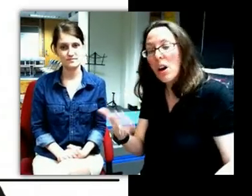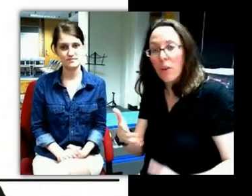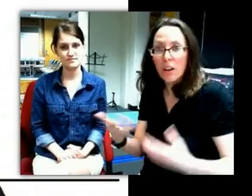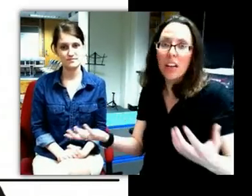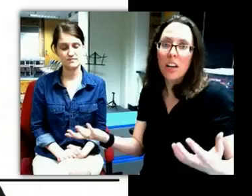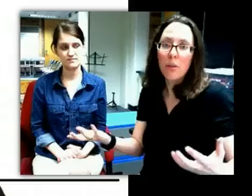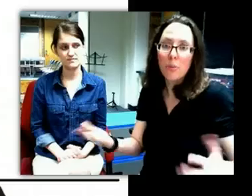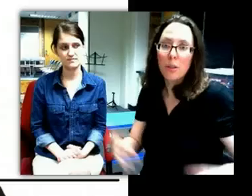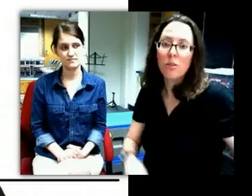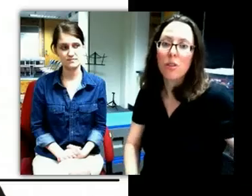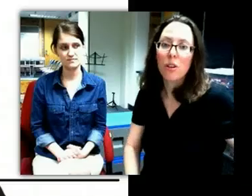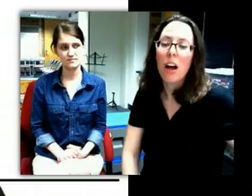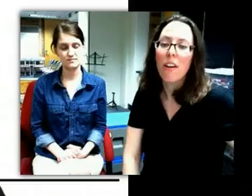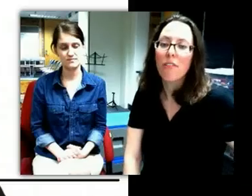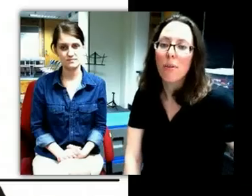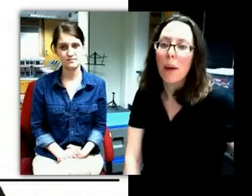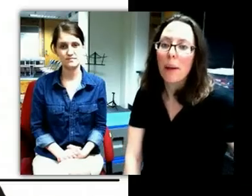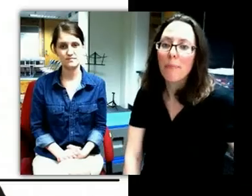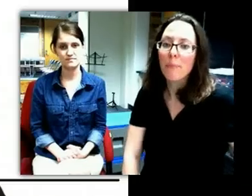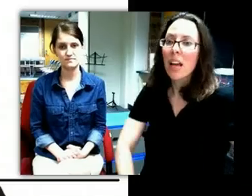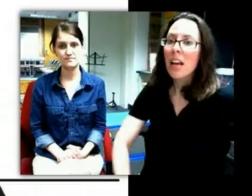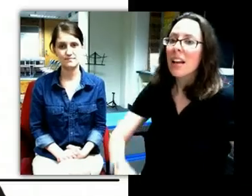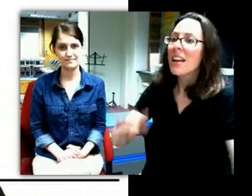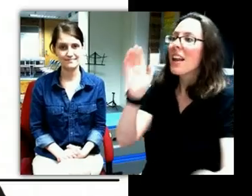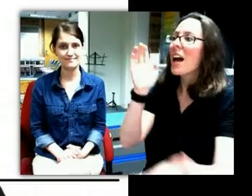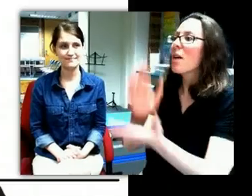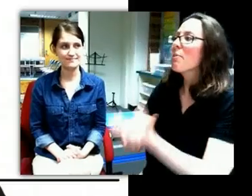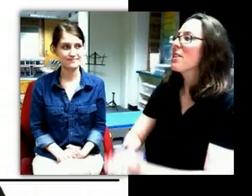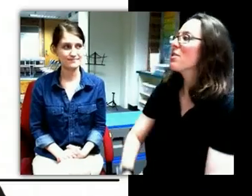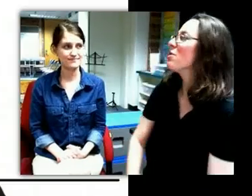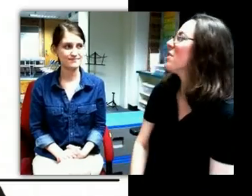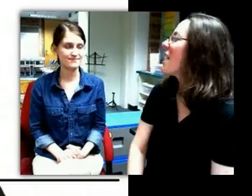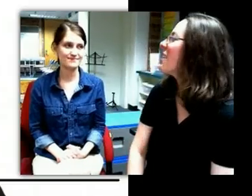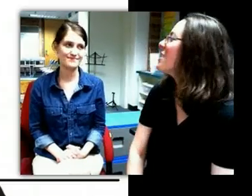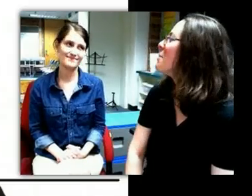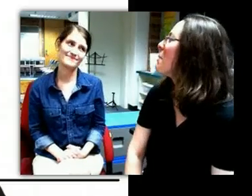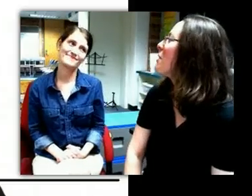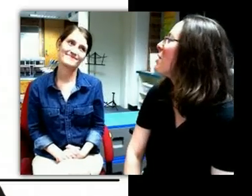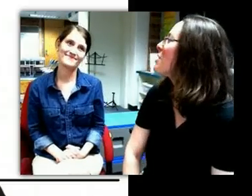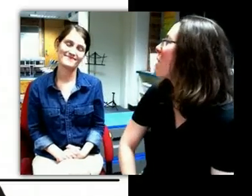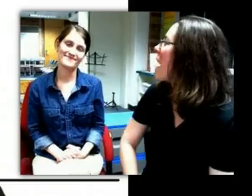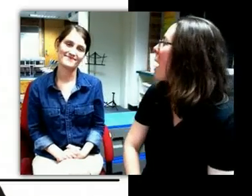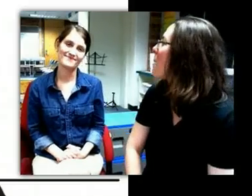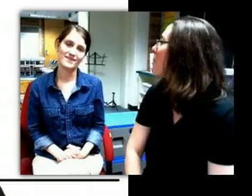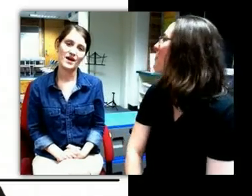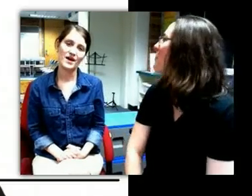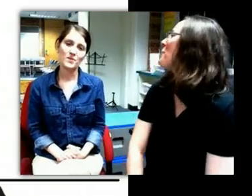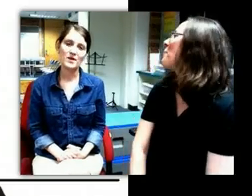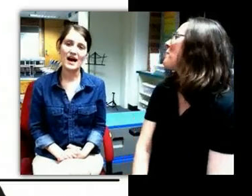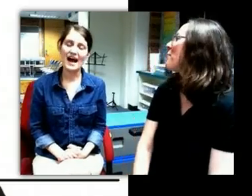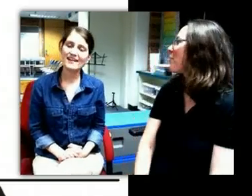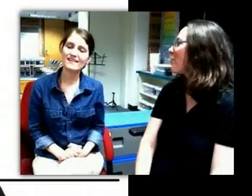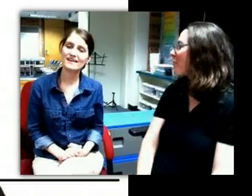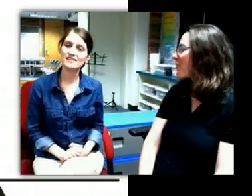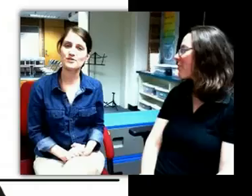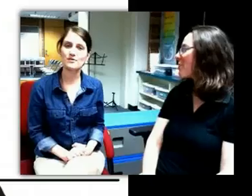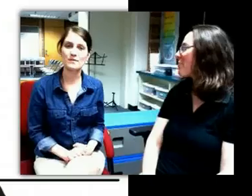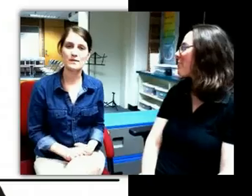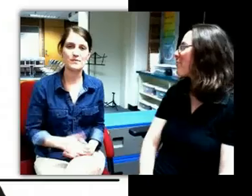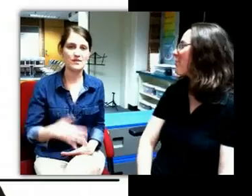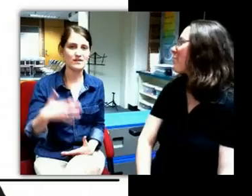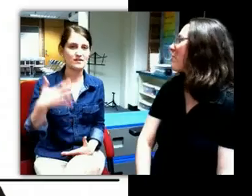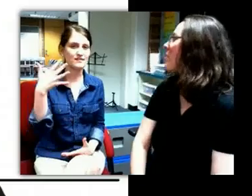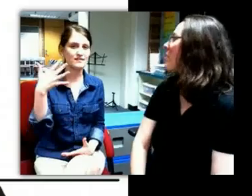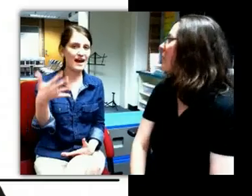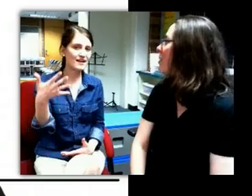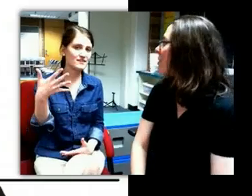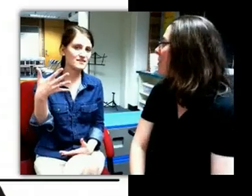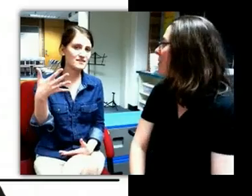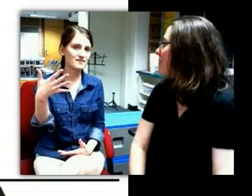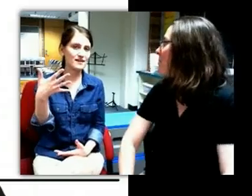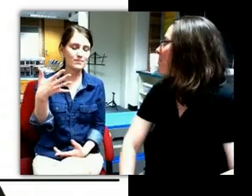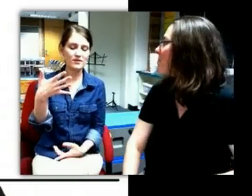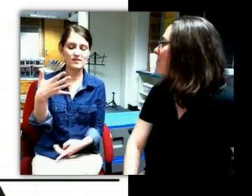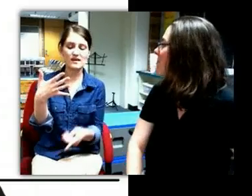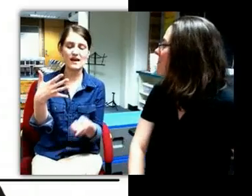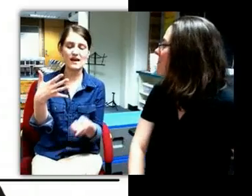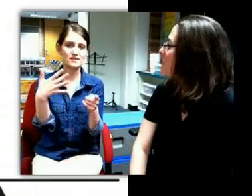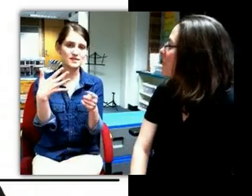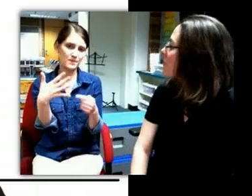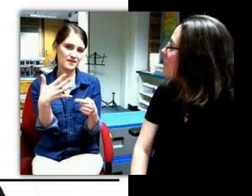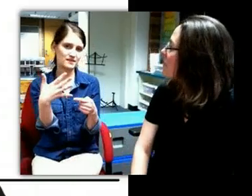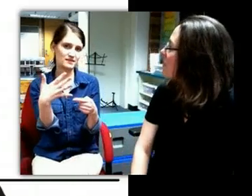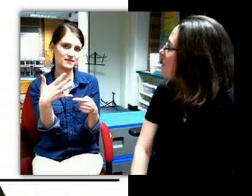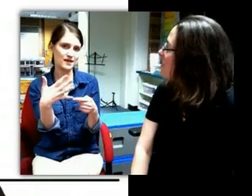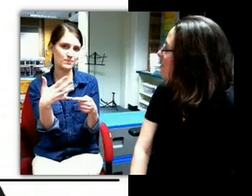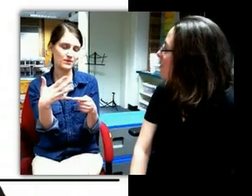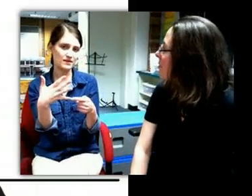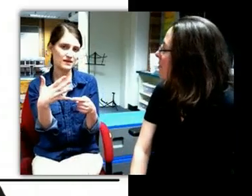climb lower in our musical alphabet. Mm-hmm. Now, Ms. Lutes, tell us about this rap. Well, I like to remember the lines separately